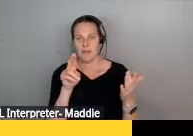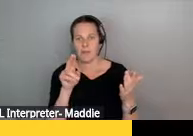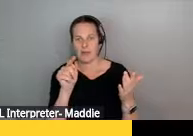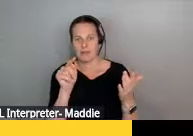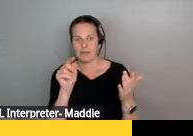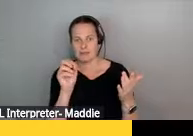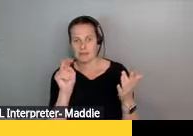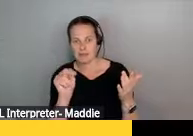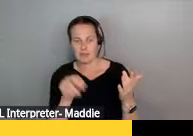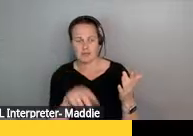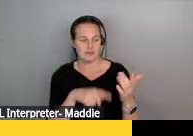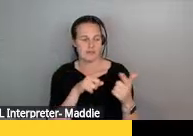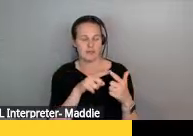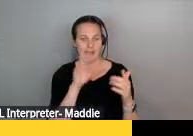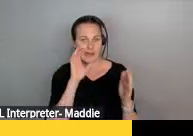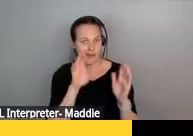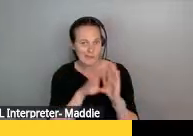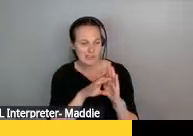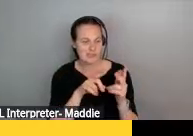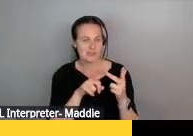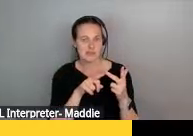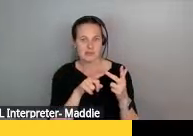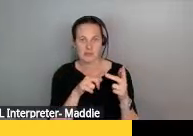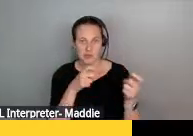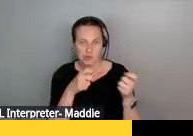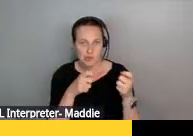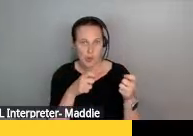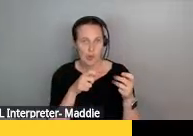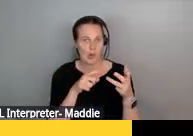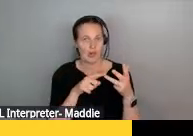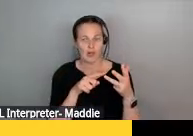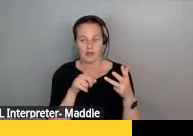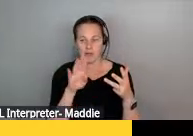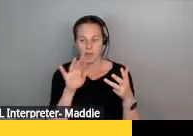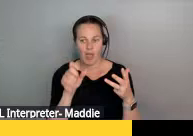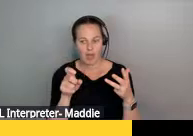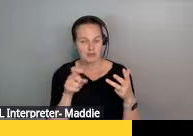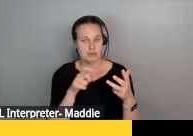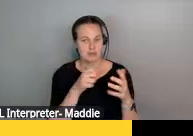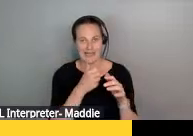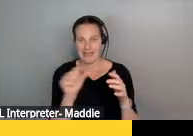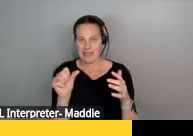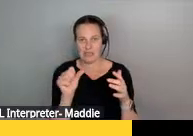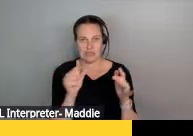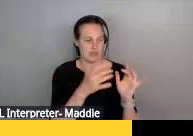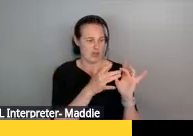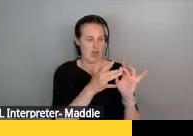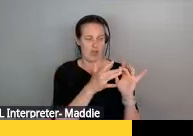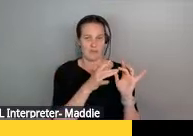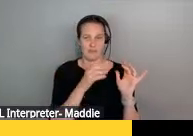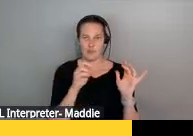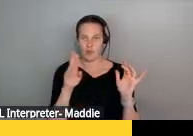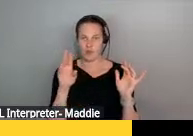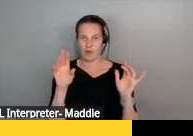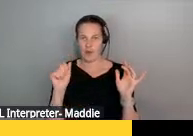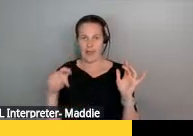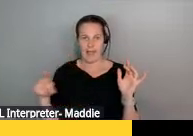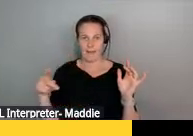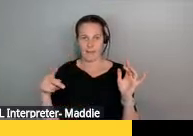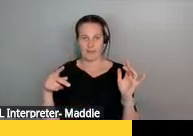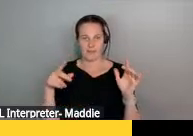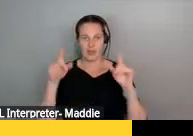images or controls or combo boxes or any sort of element on either the website or the app that the screen reader could